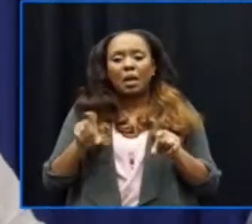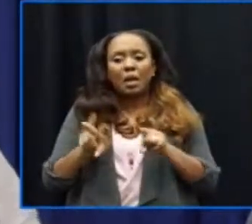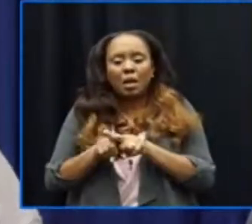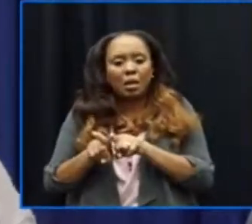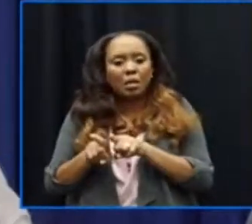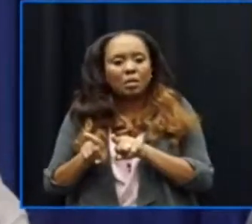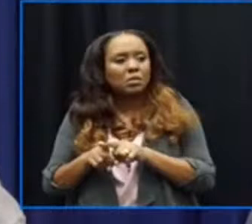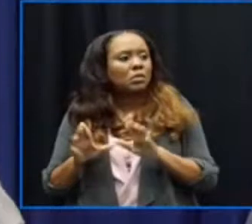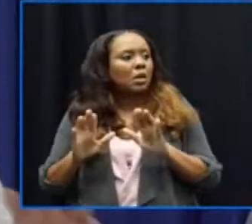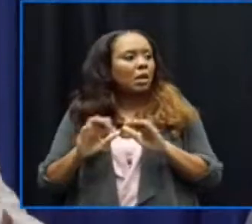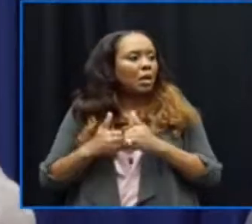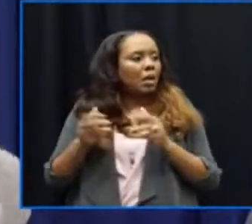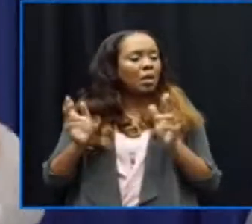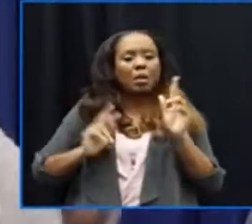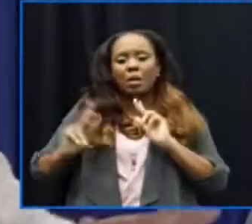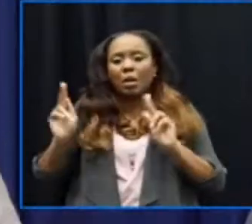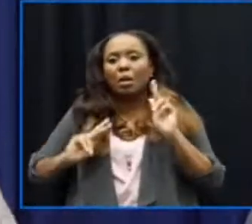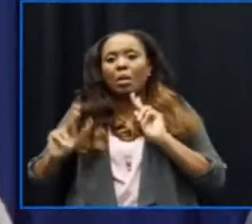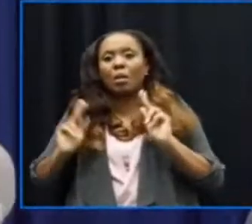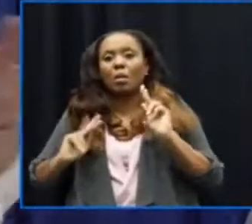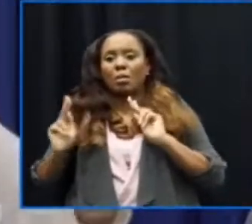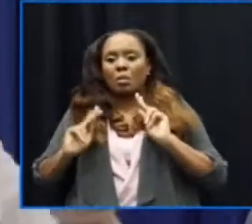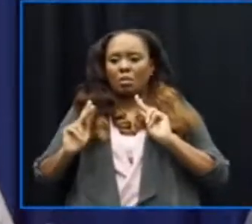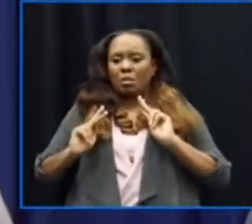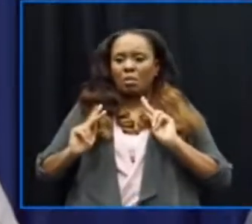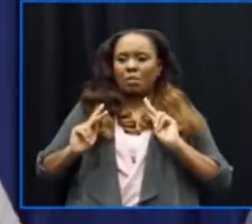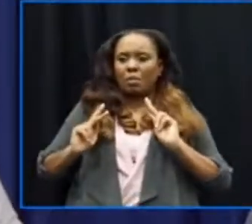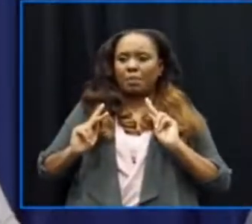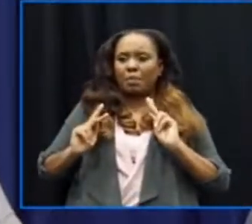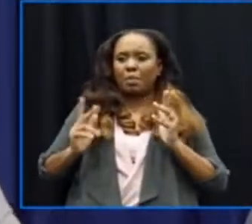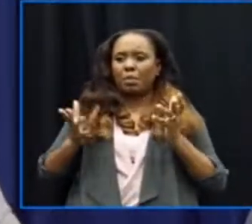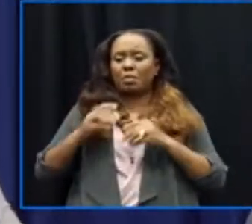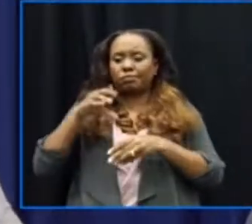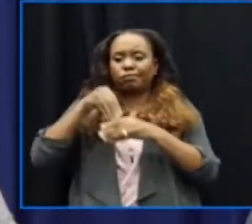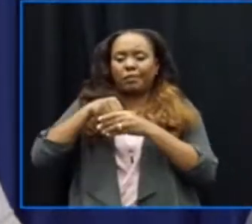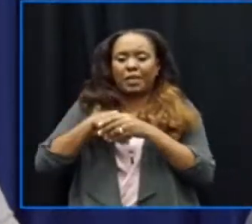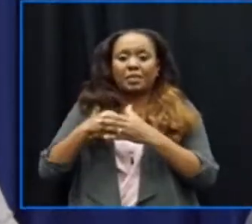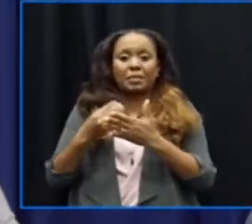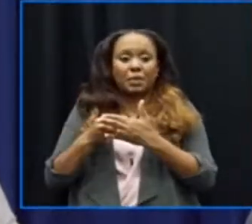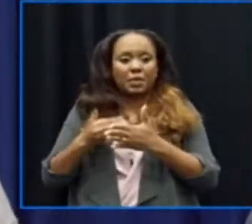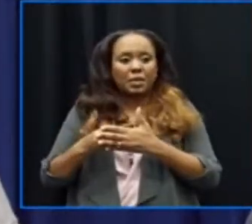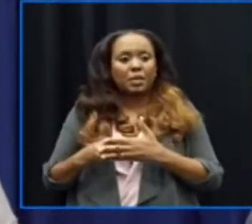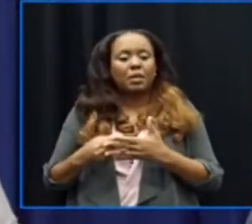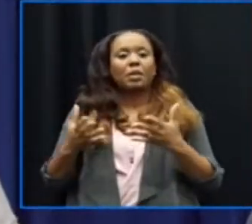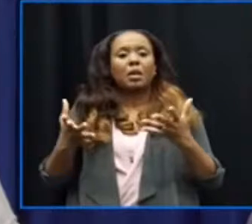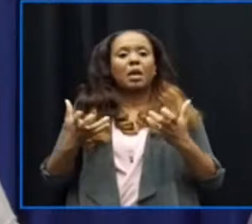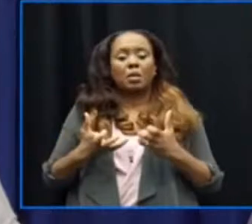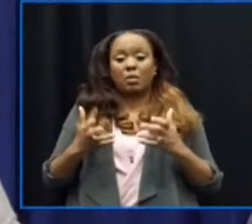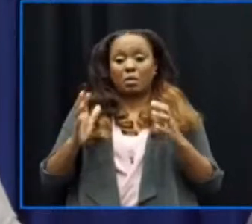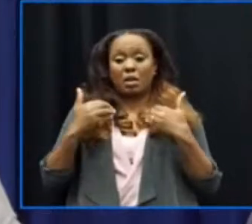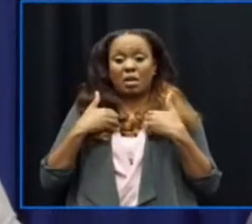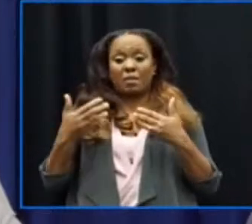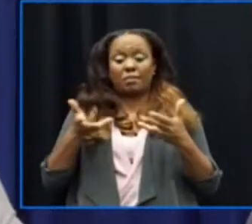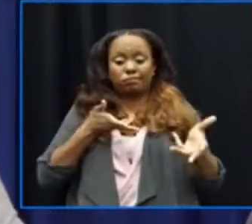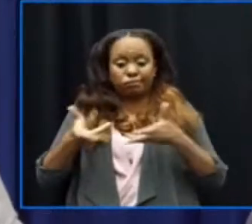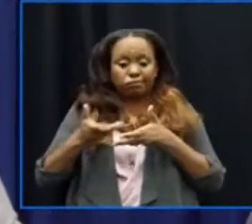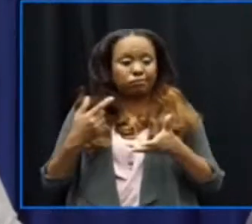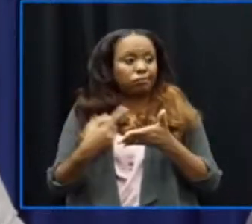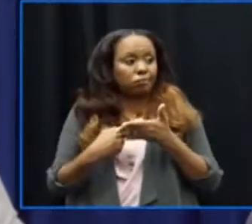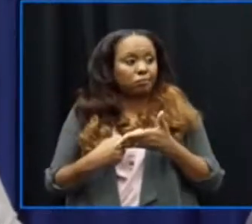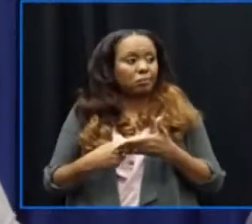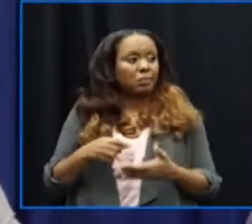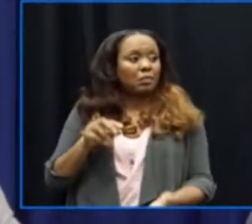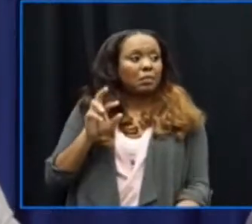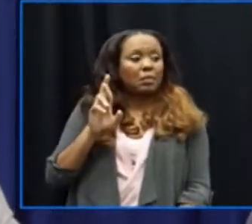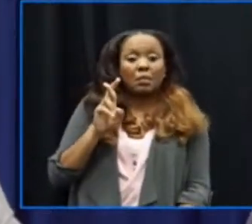issues. So whatever it is, let us put all issues out there and let us have that family conversation. And Ronnie, I